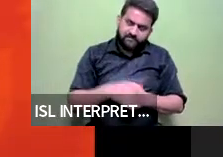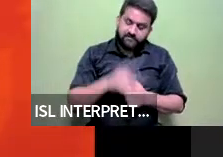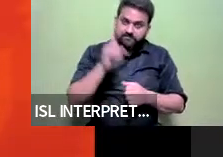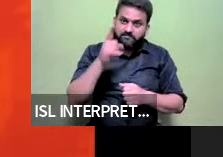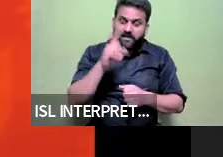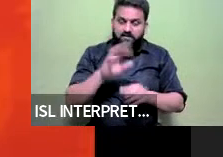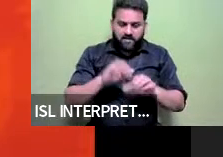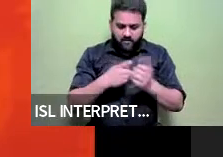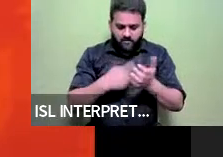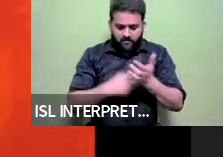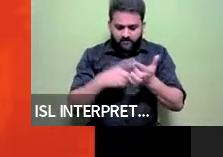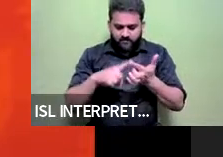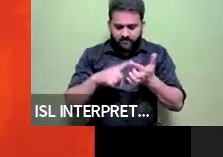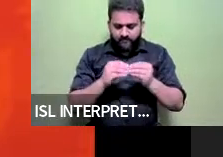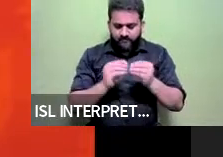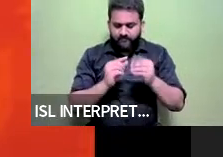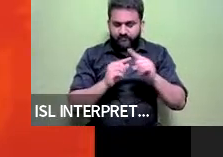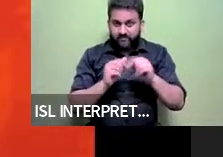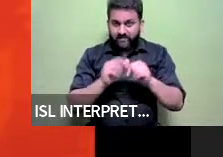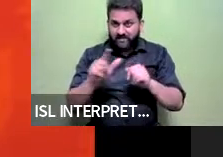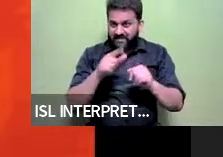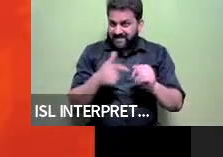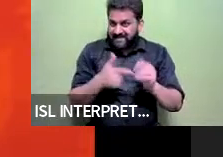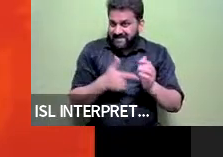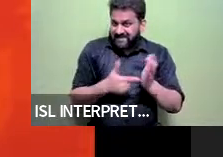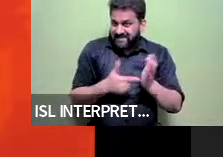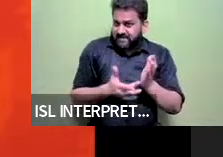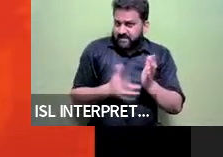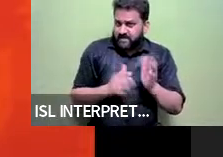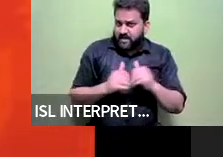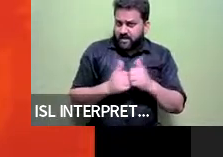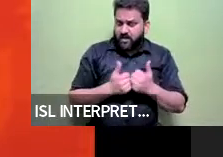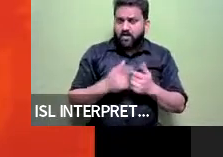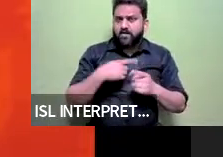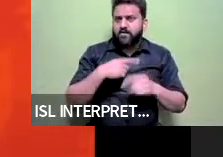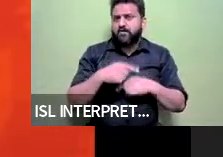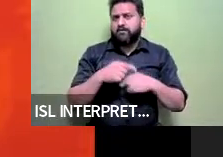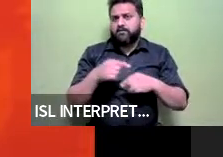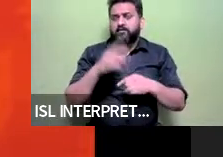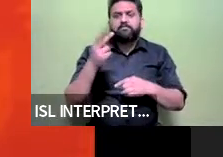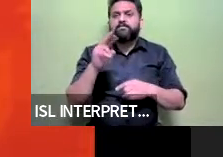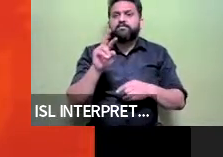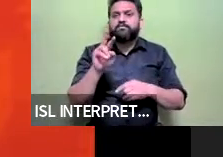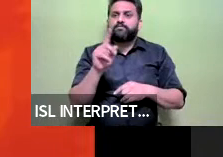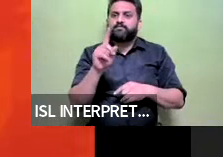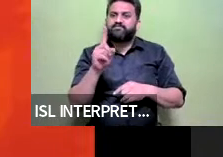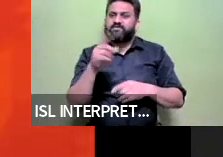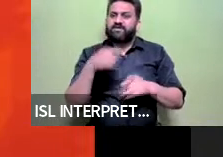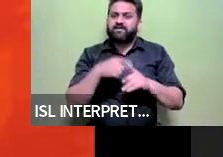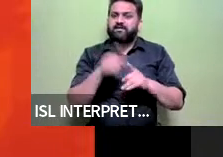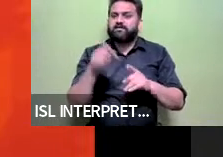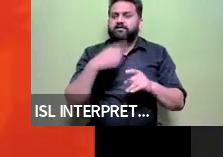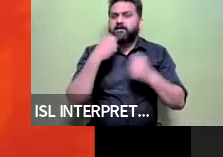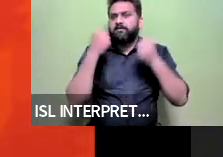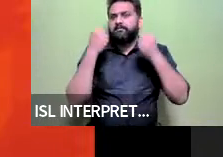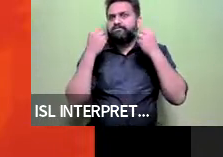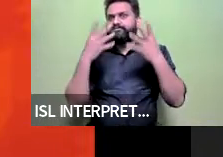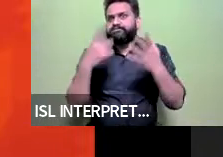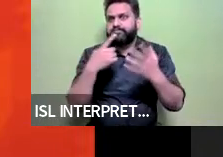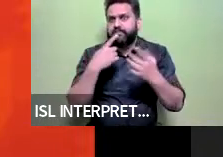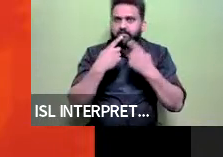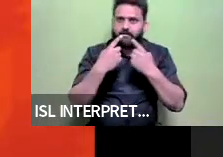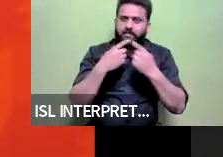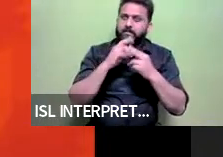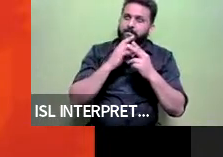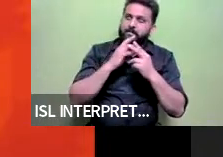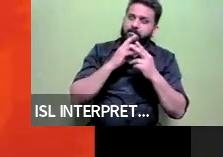of rebuttal is that it should be short and it should be sharp, because you are doing 1 minute. In 1 minute, you can't say so many things. So be very